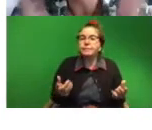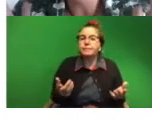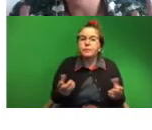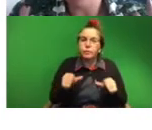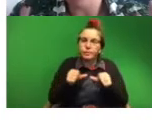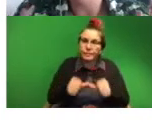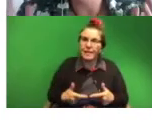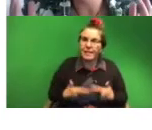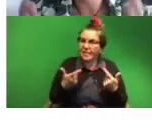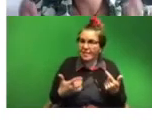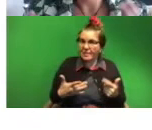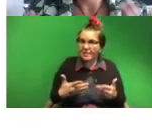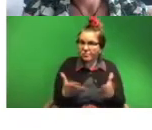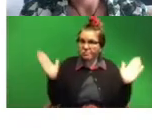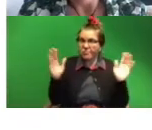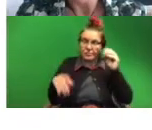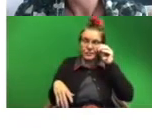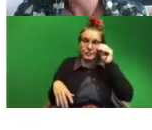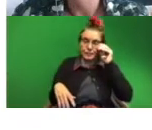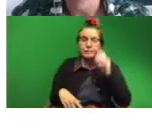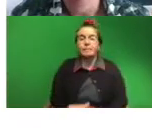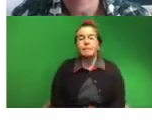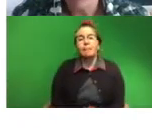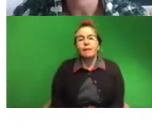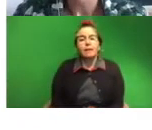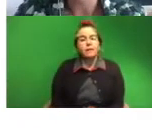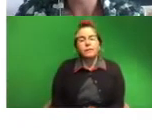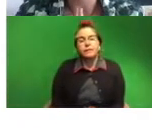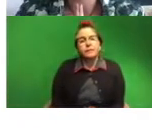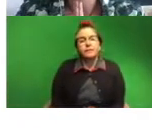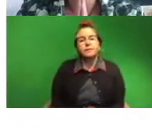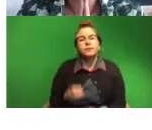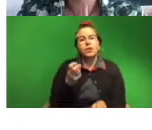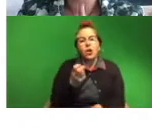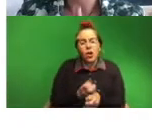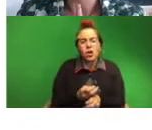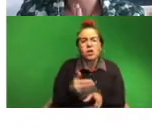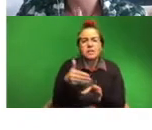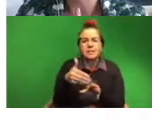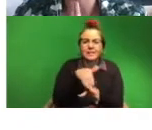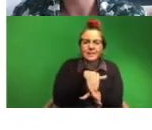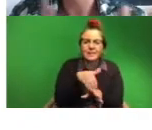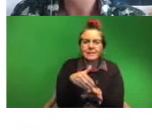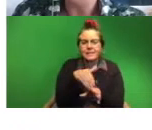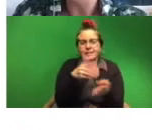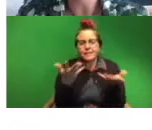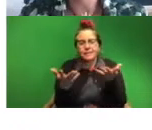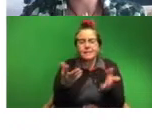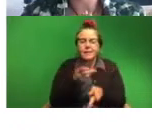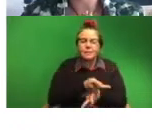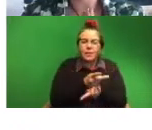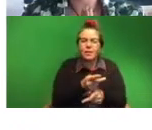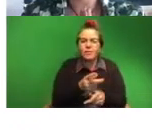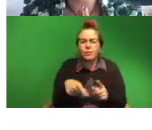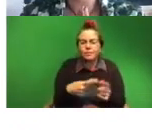in general, to it's a hard fine line to walk, and we have to be careful when we talk about